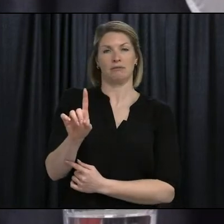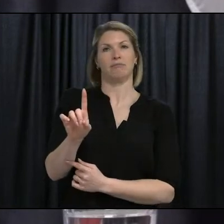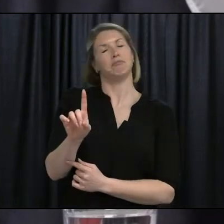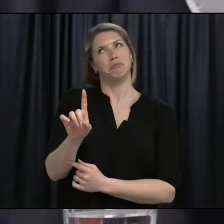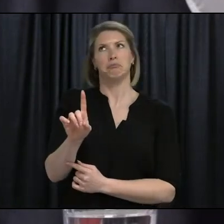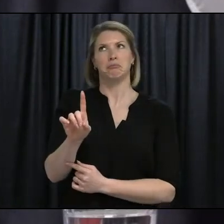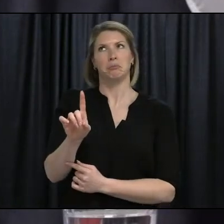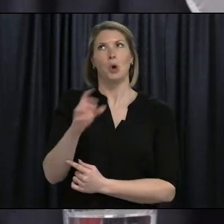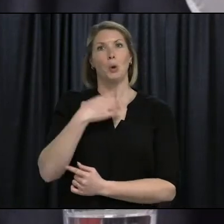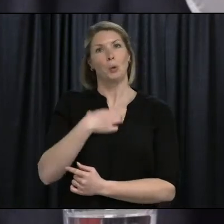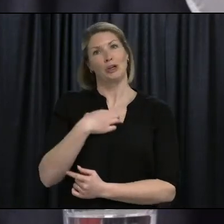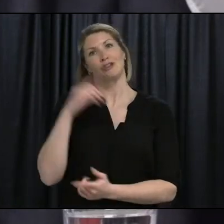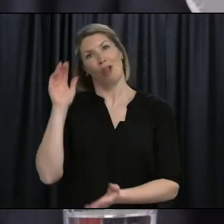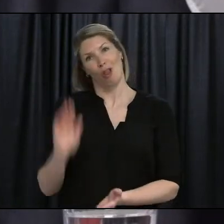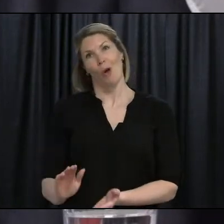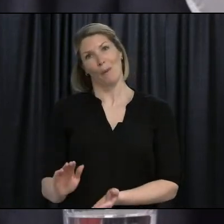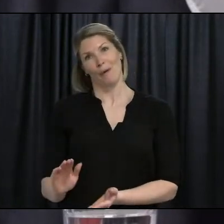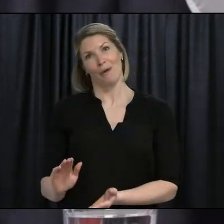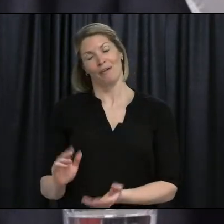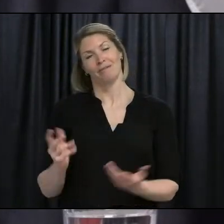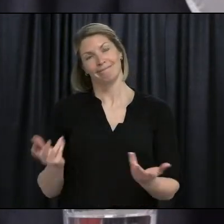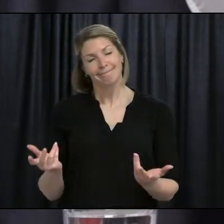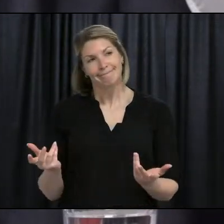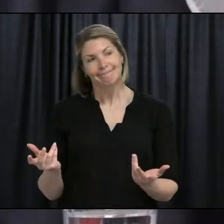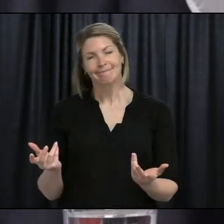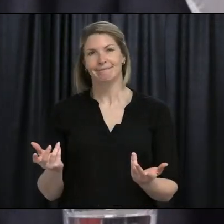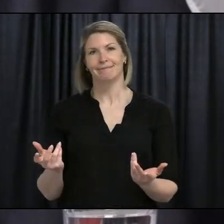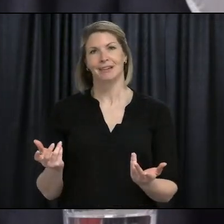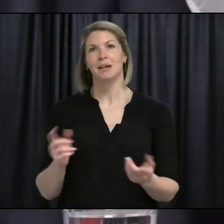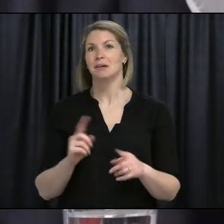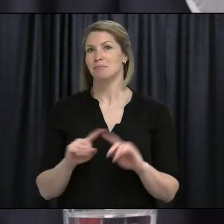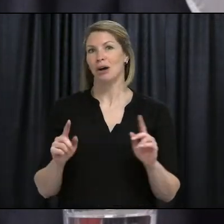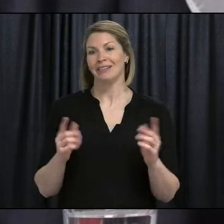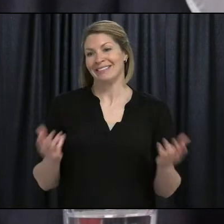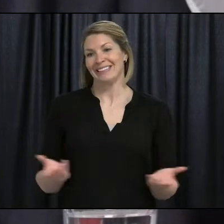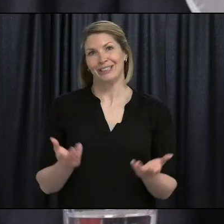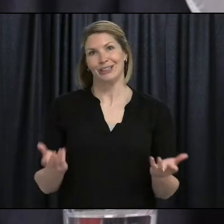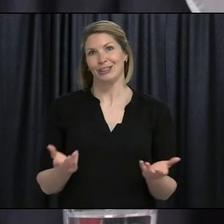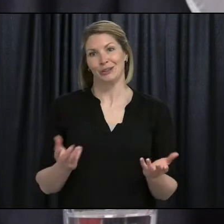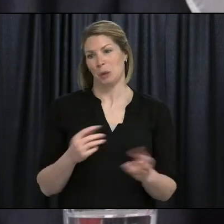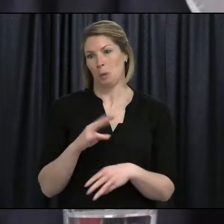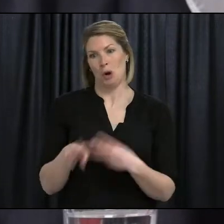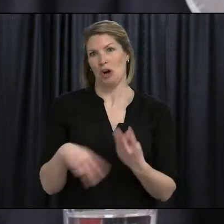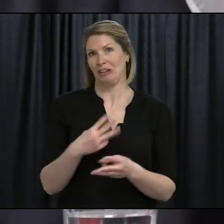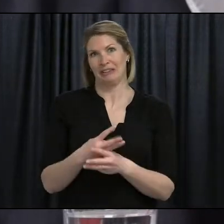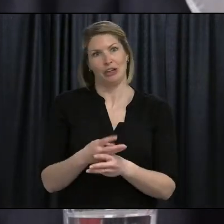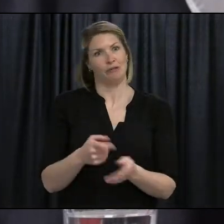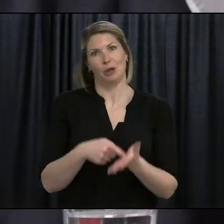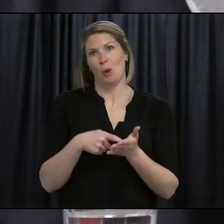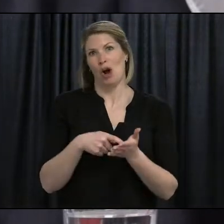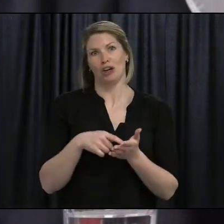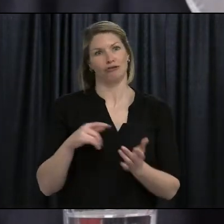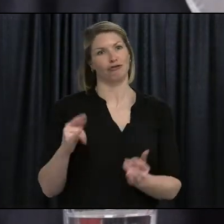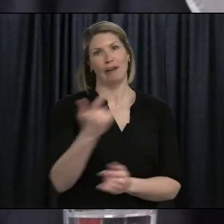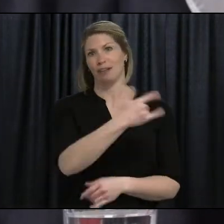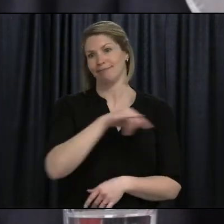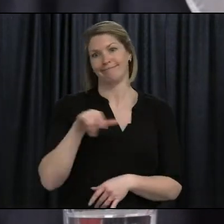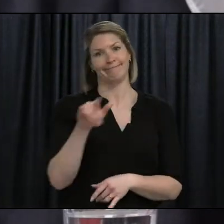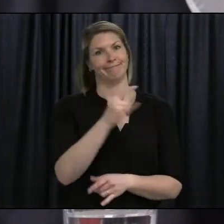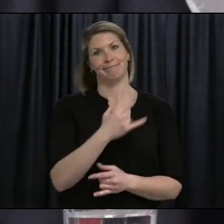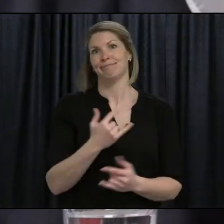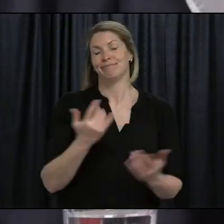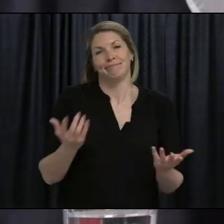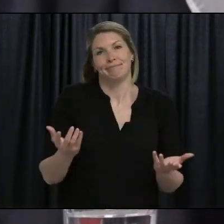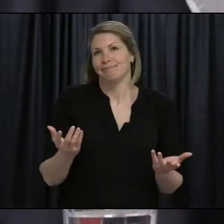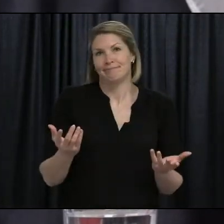testament to the fact that the way our society works is we have a lot of travel,